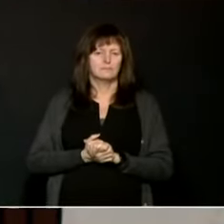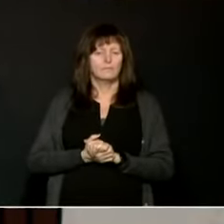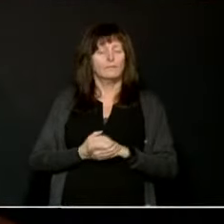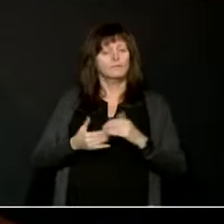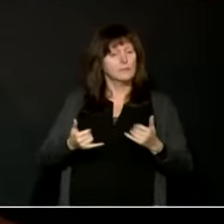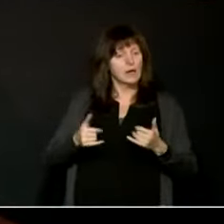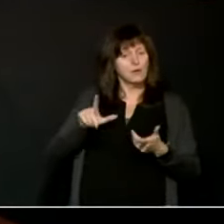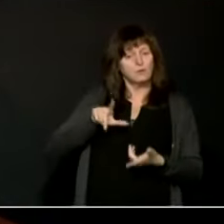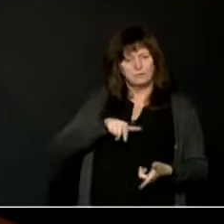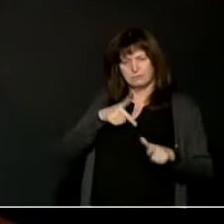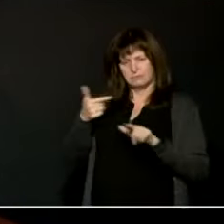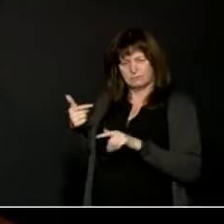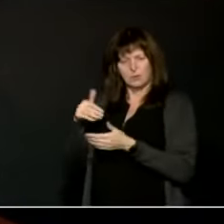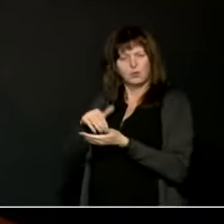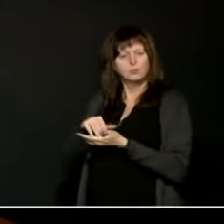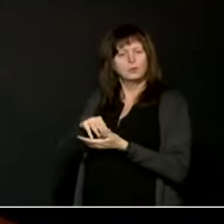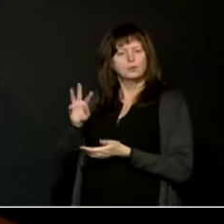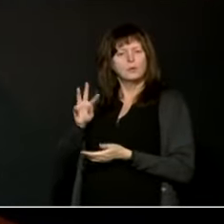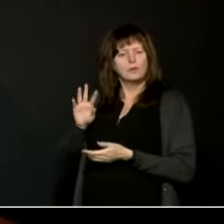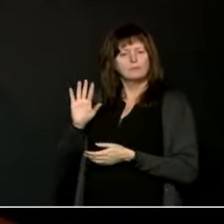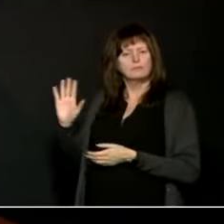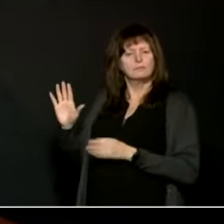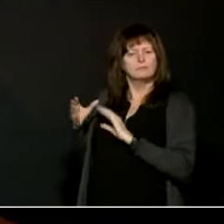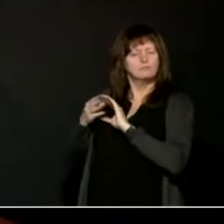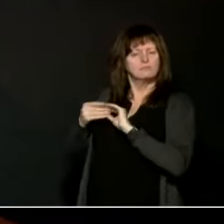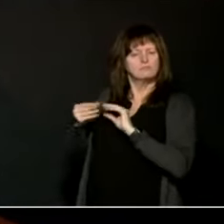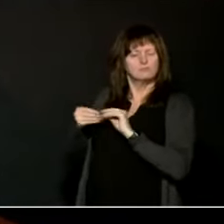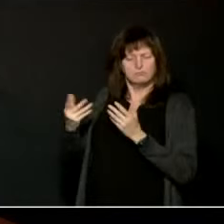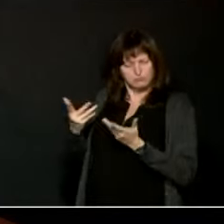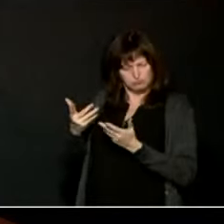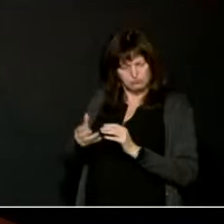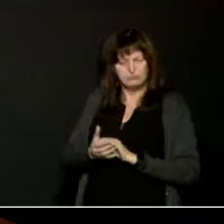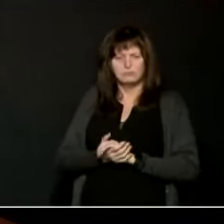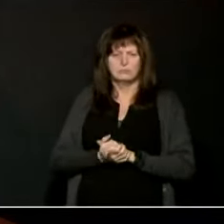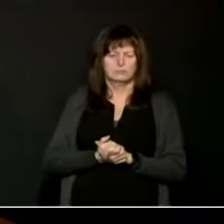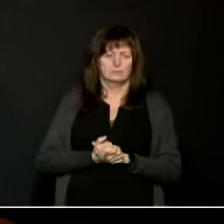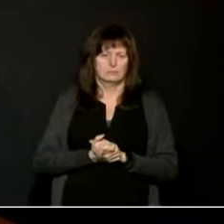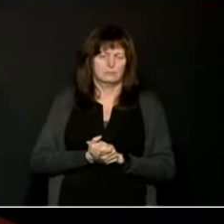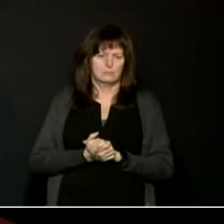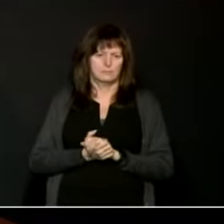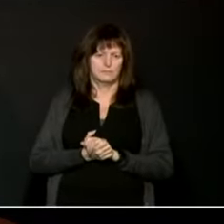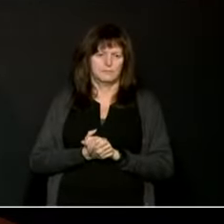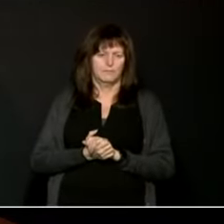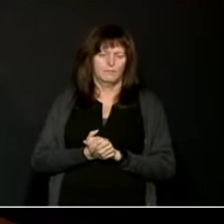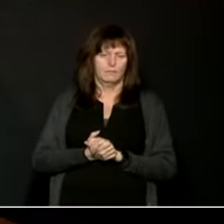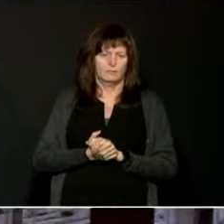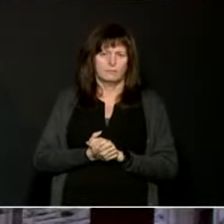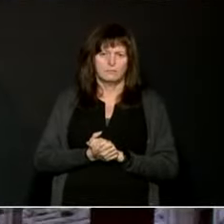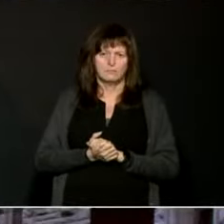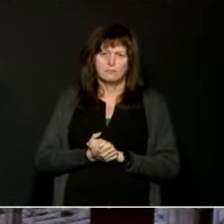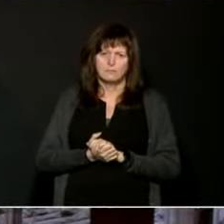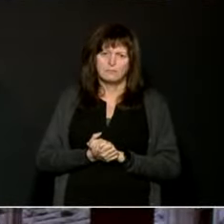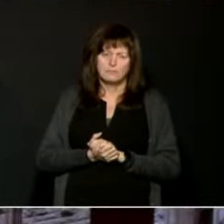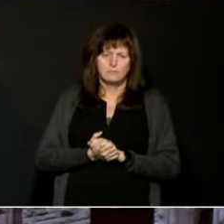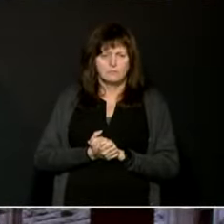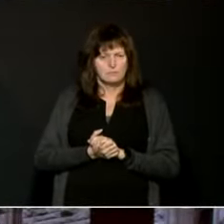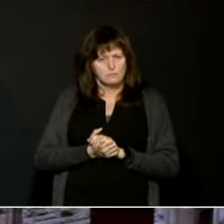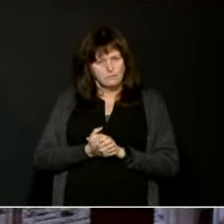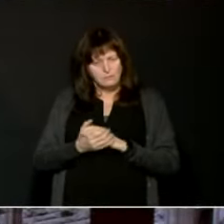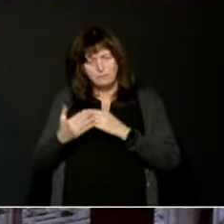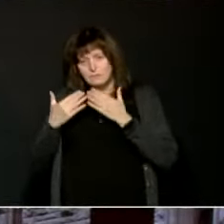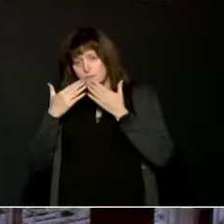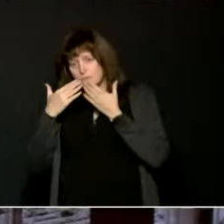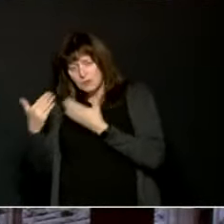to Dr. Williams for some additional comments. Well, thank you, Dr. Yaffe. And you can see the